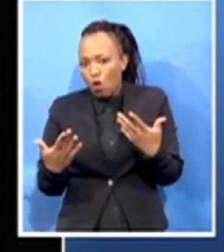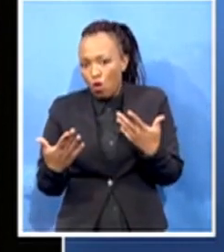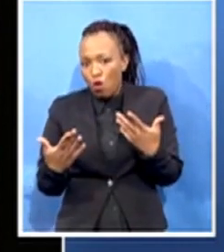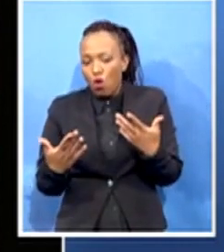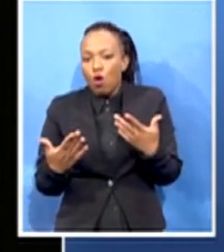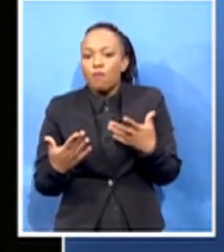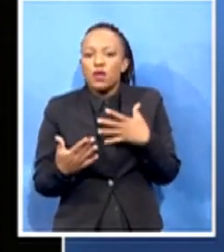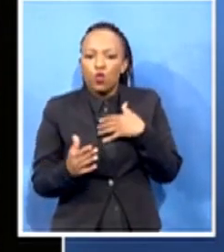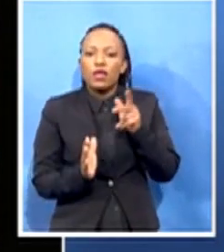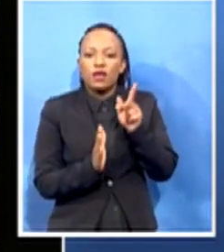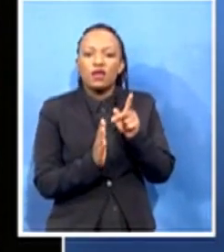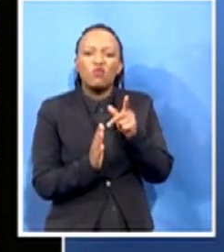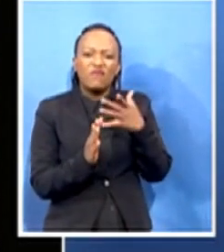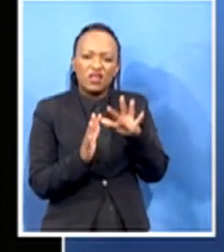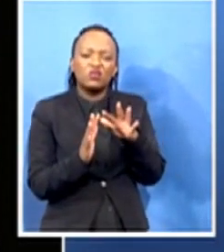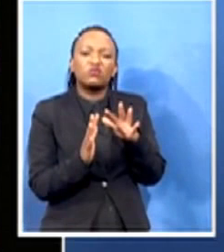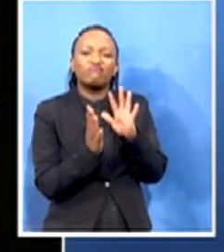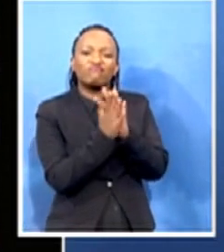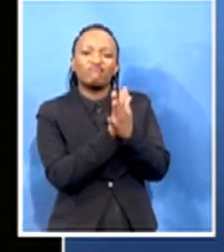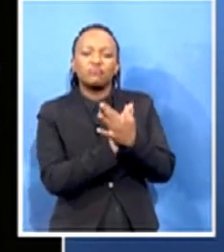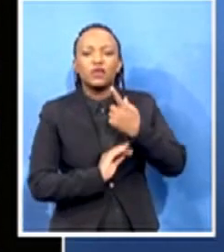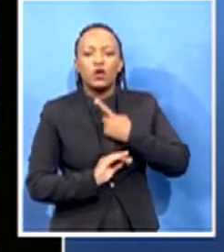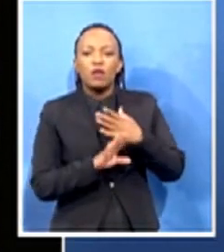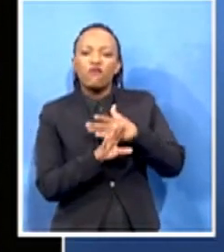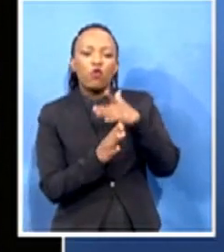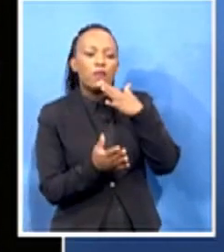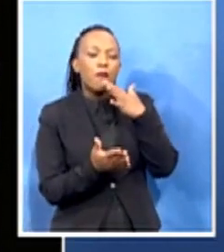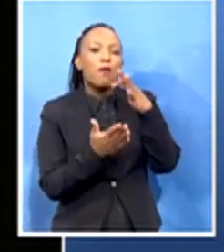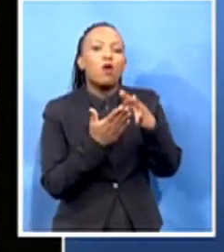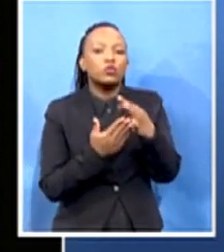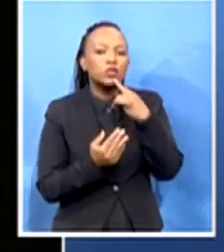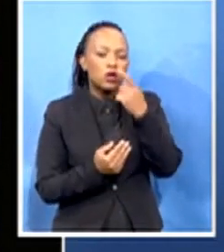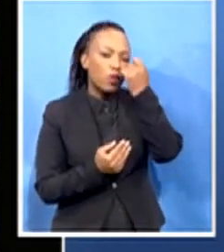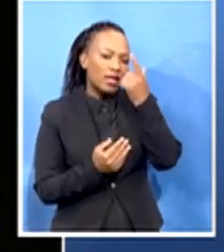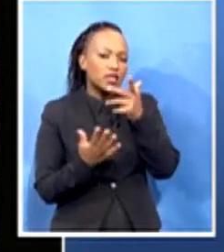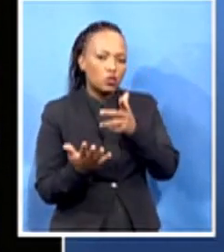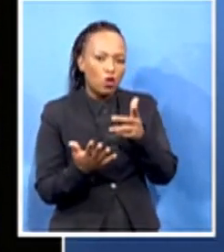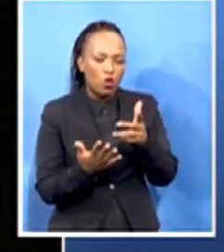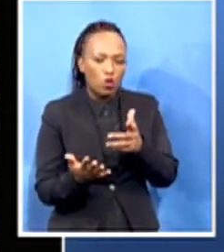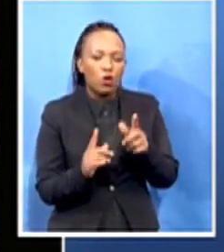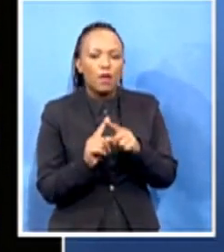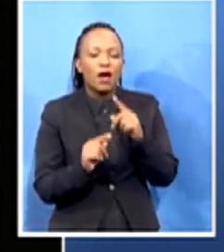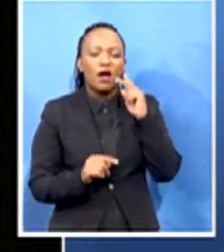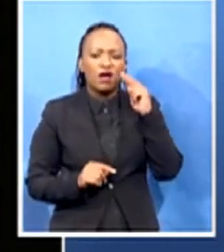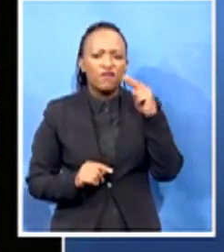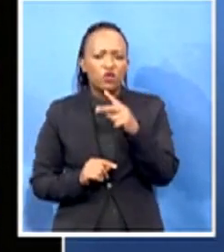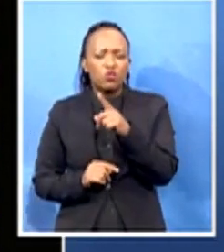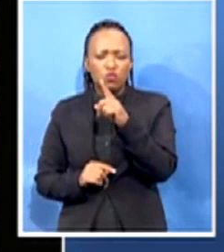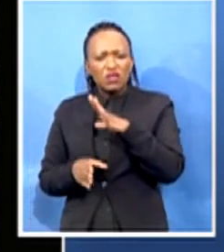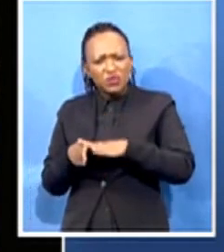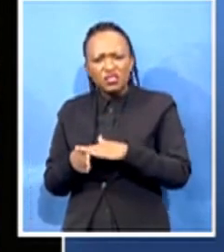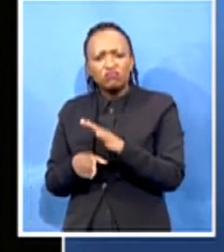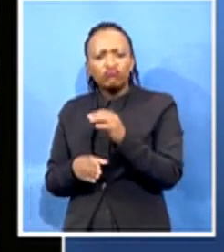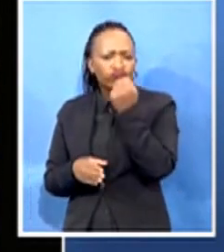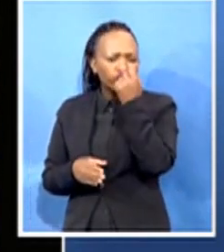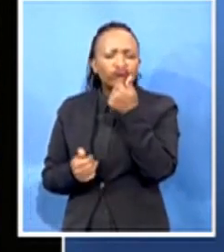what we have then proposed. So it is our view that we became very much reasonable, not to put a